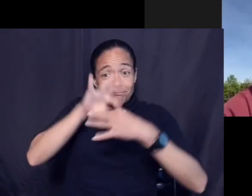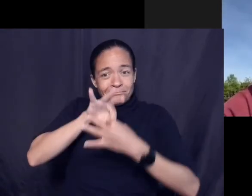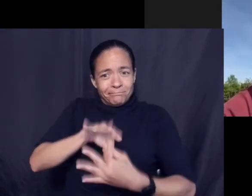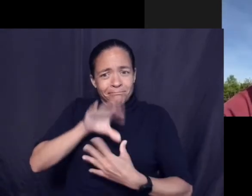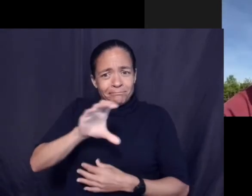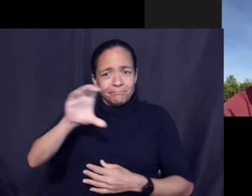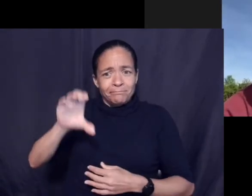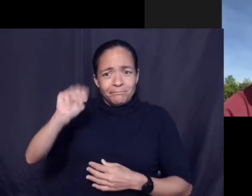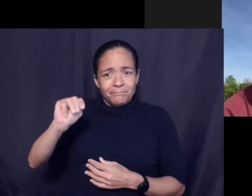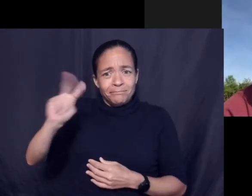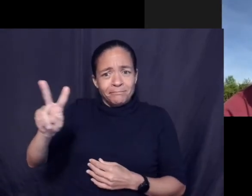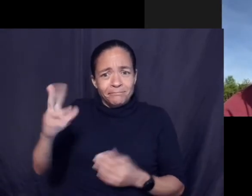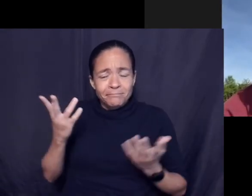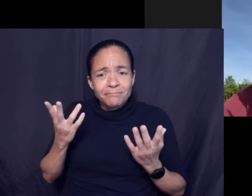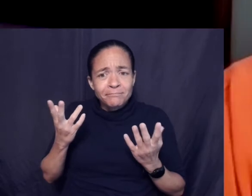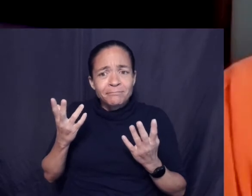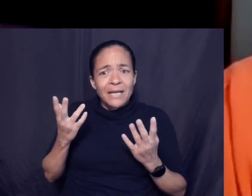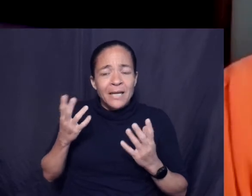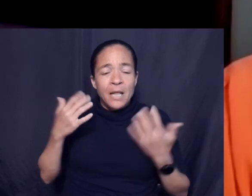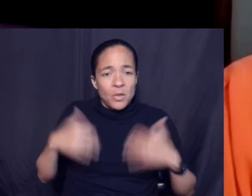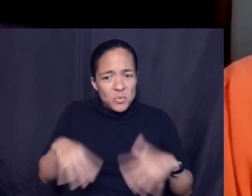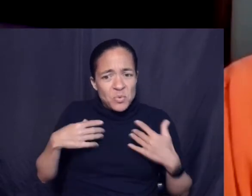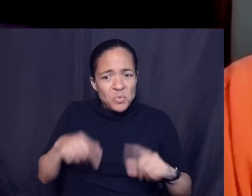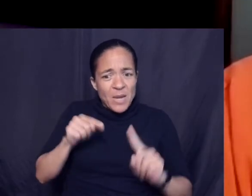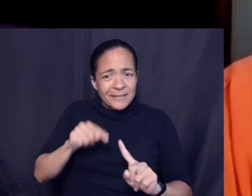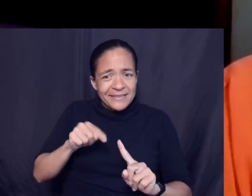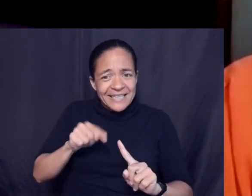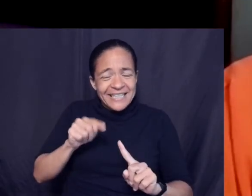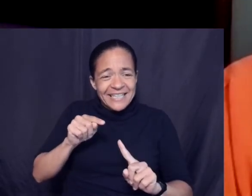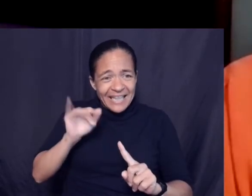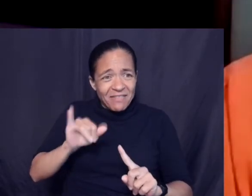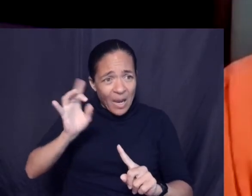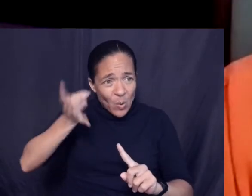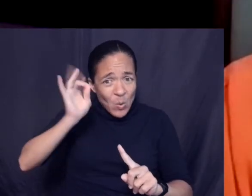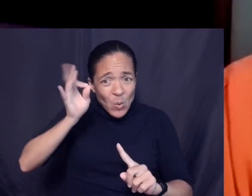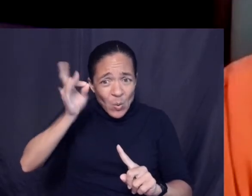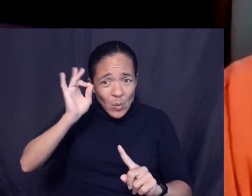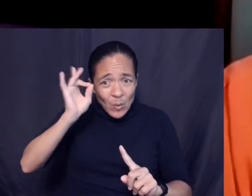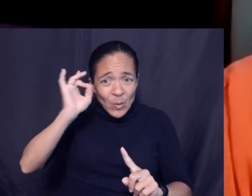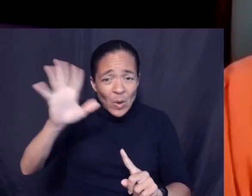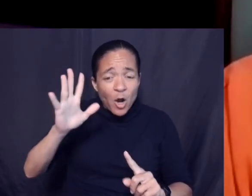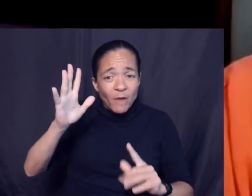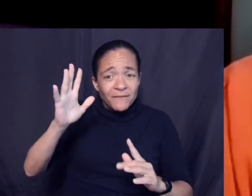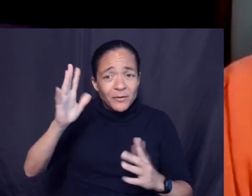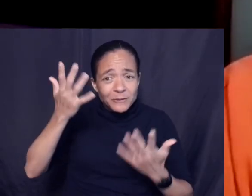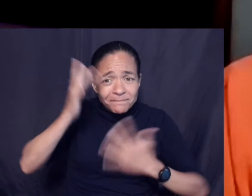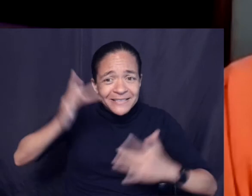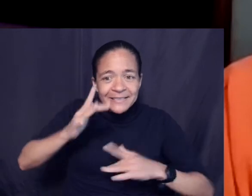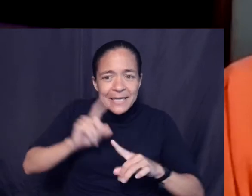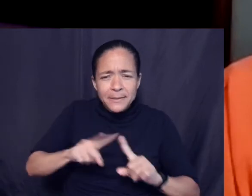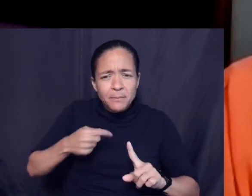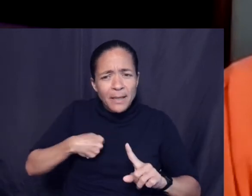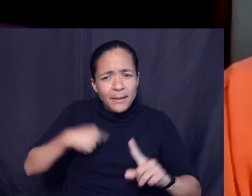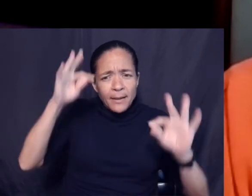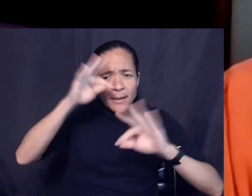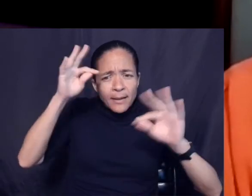was completely unknown. I'm like, how in the world can there be something so awful that we know nothing about?